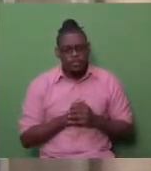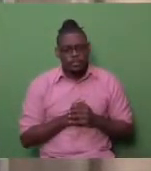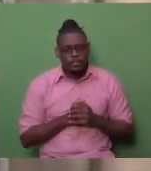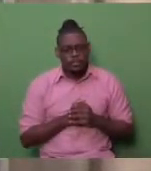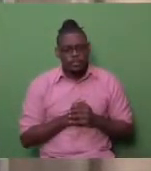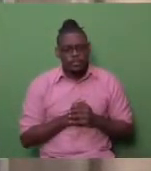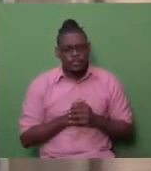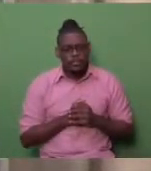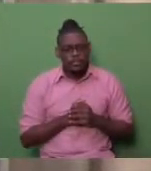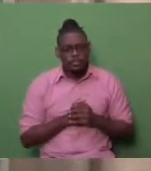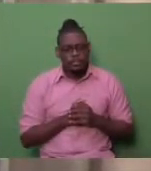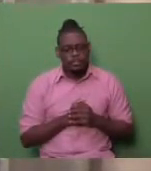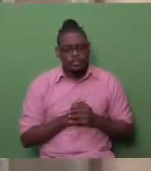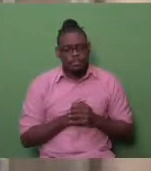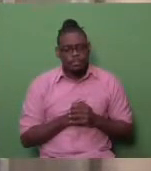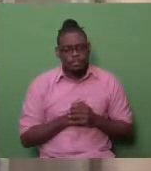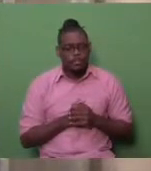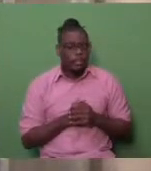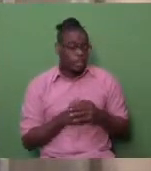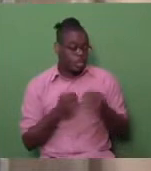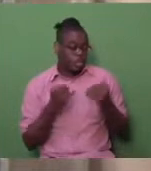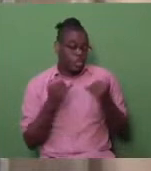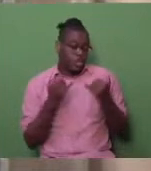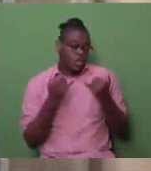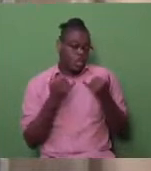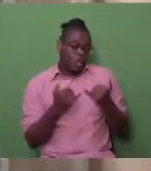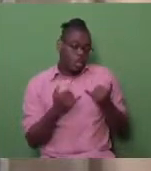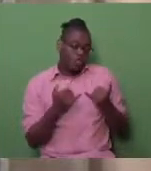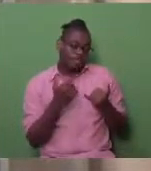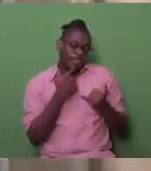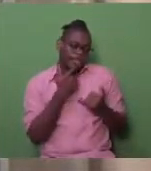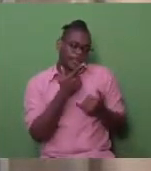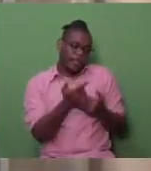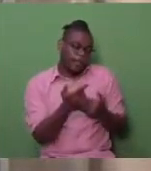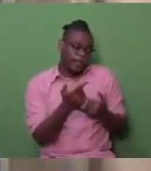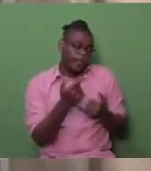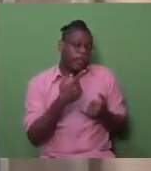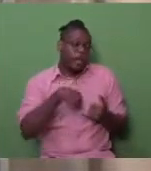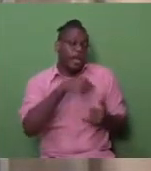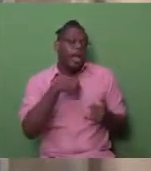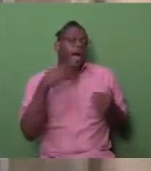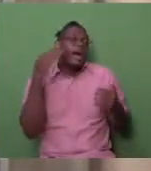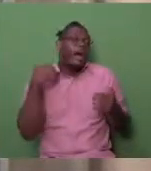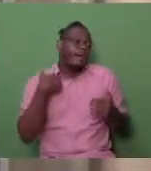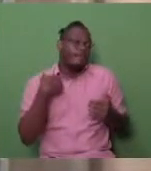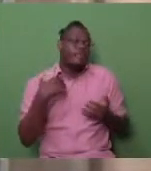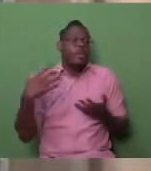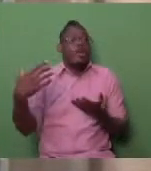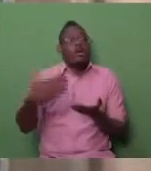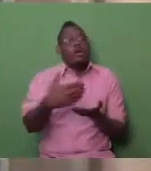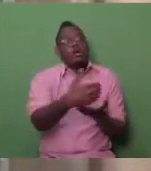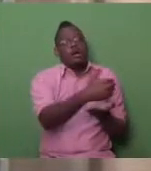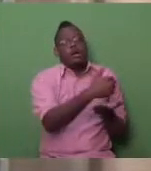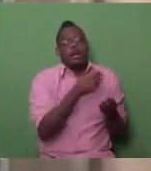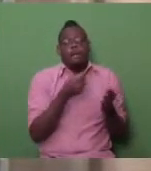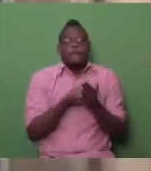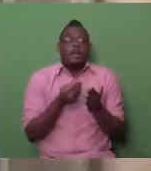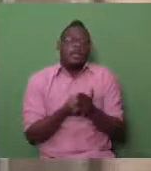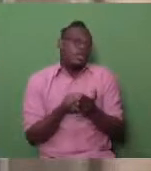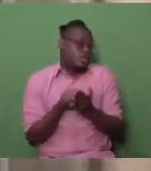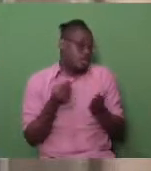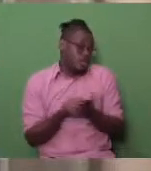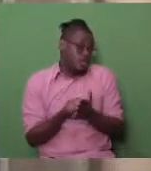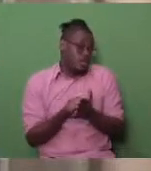cash card program would be administered by the Ministry of Public Utilities. That's a strange thing,